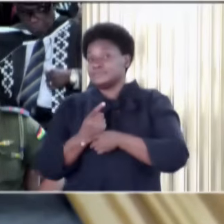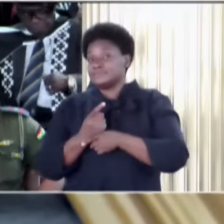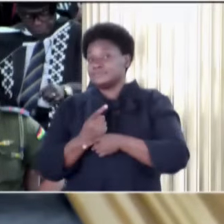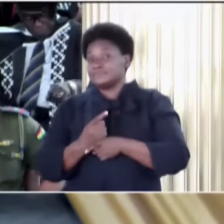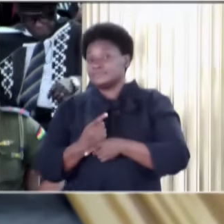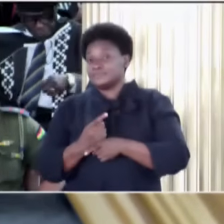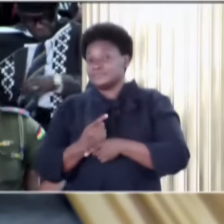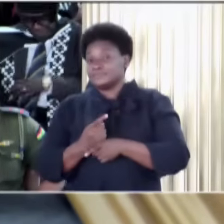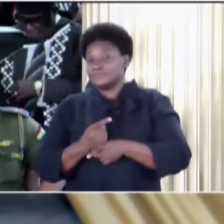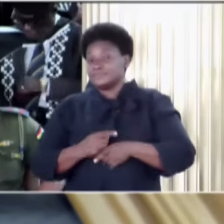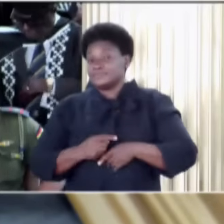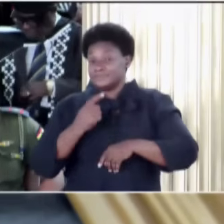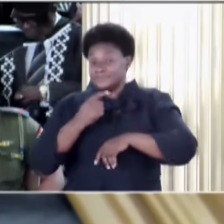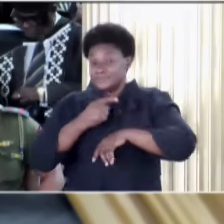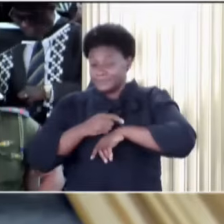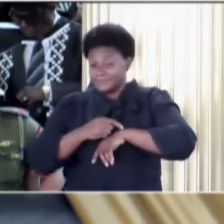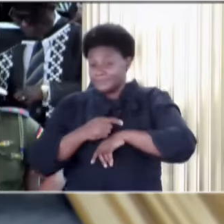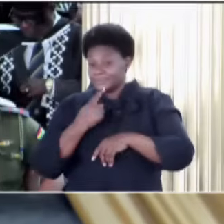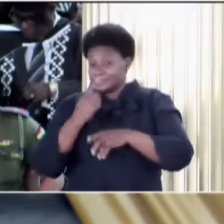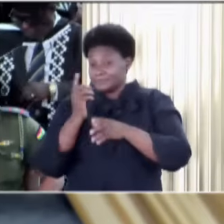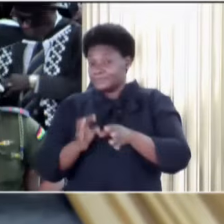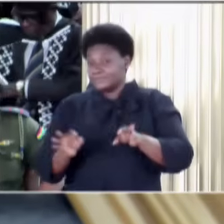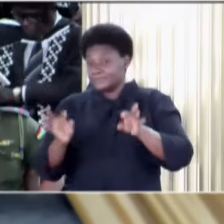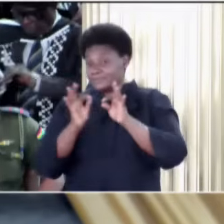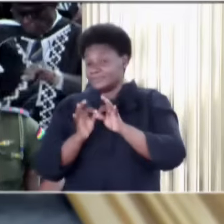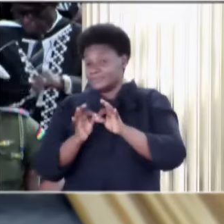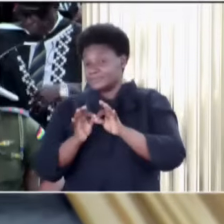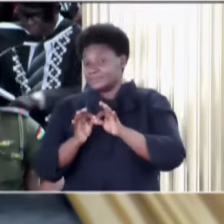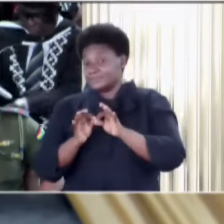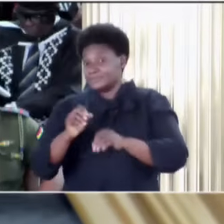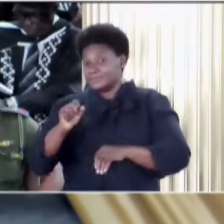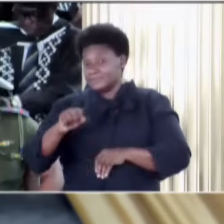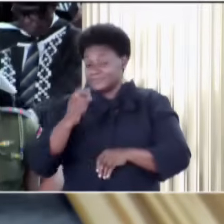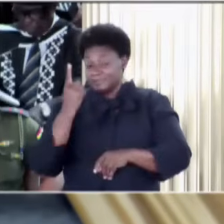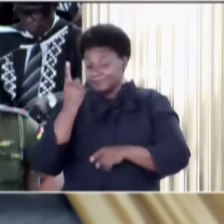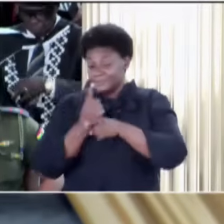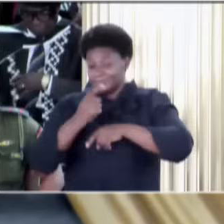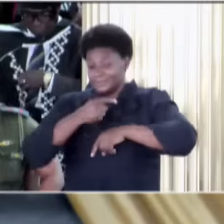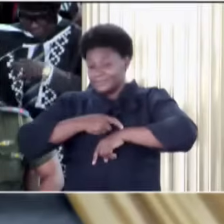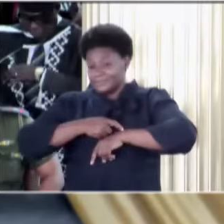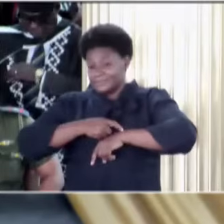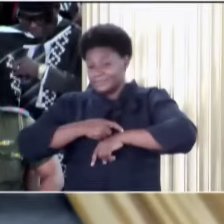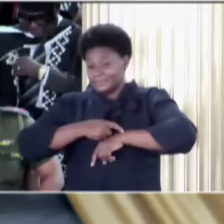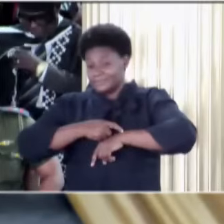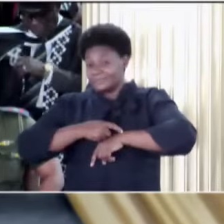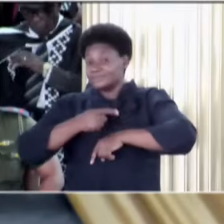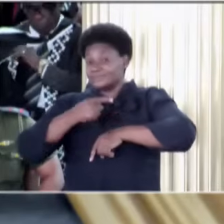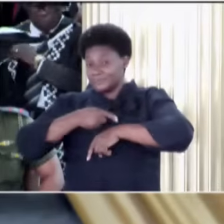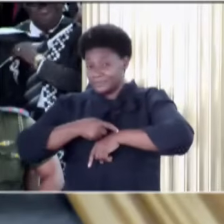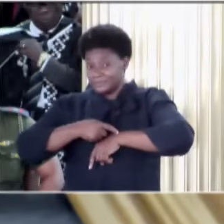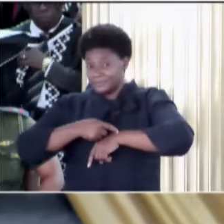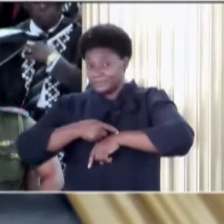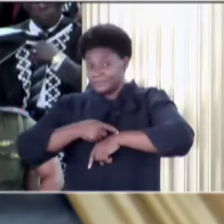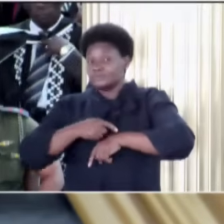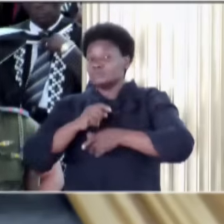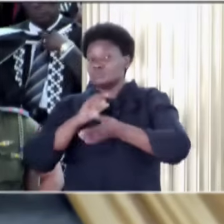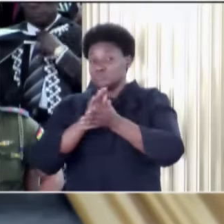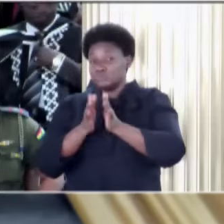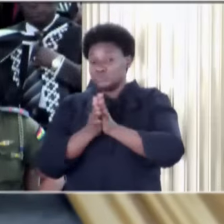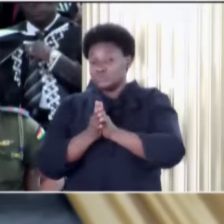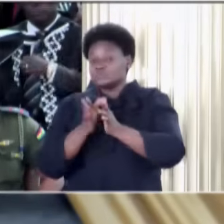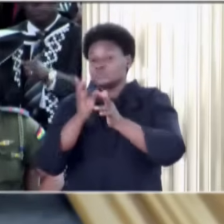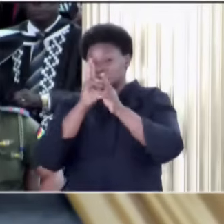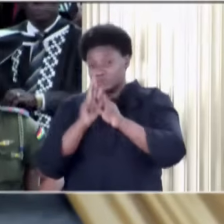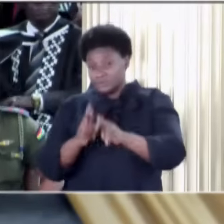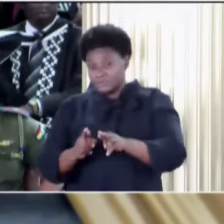moment. A very important moment, yes, but it's a moment. And this is a moment when you become answerable